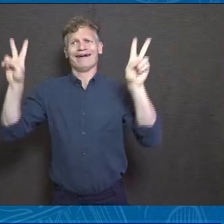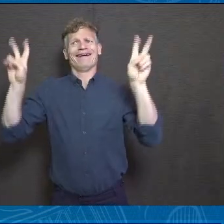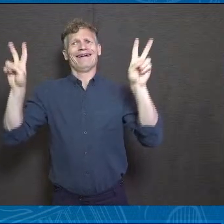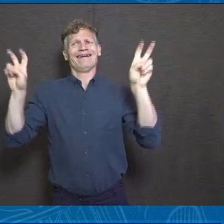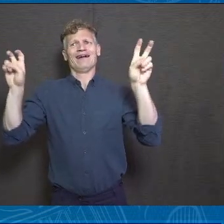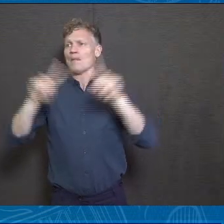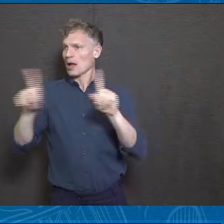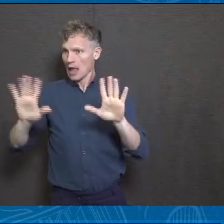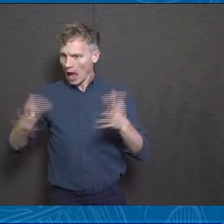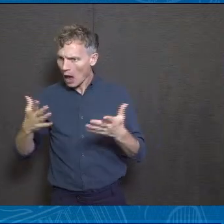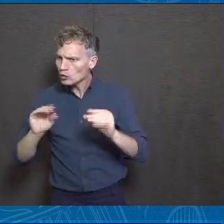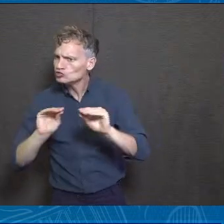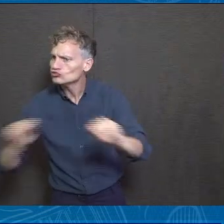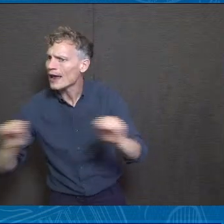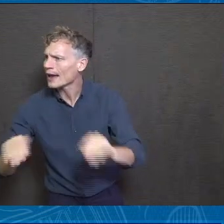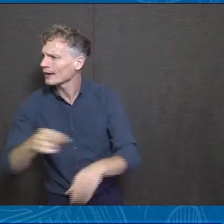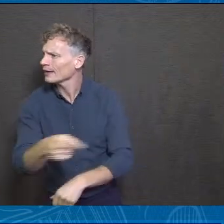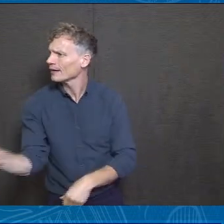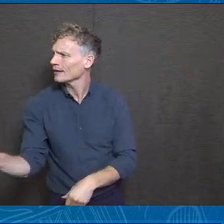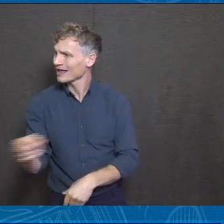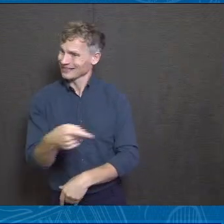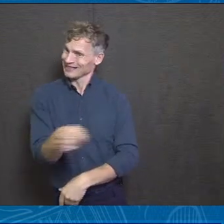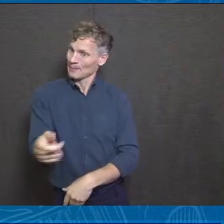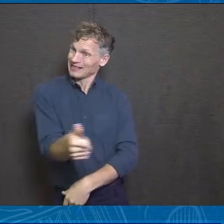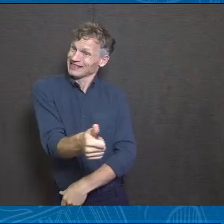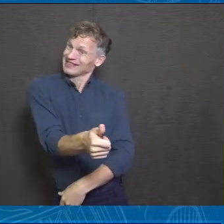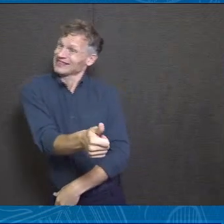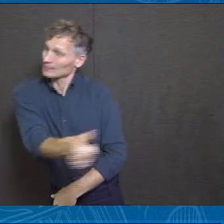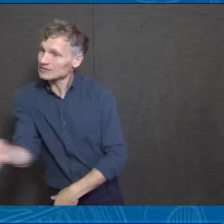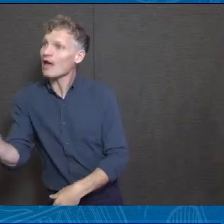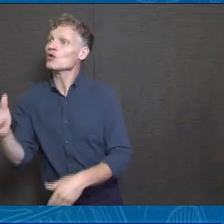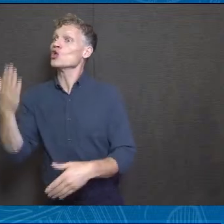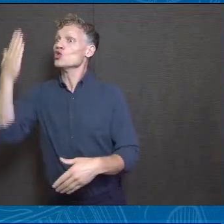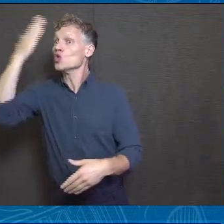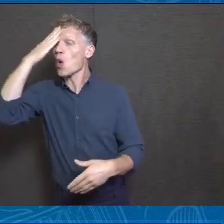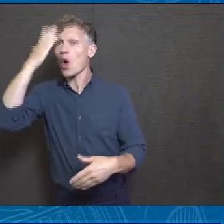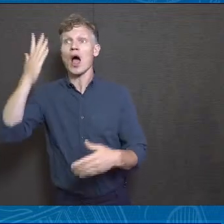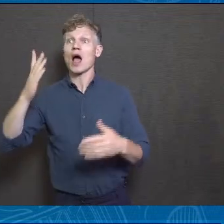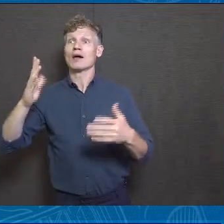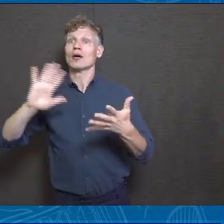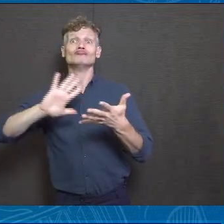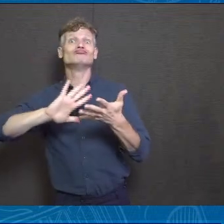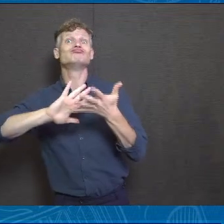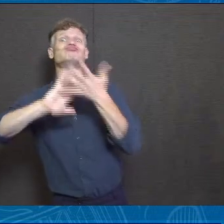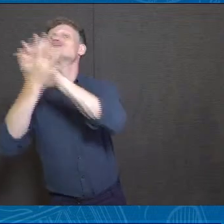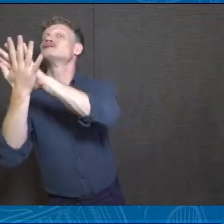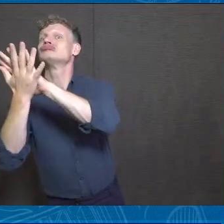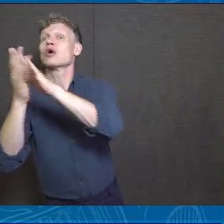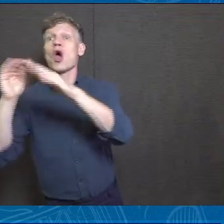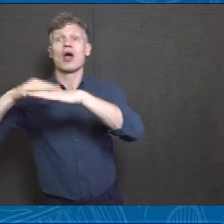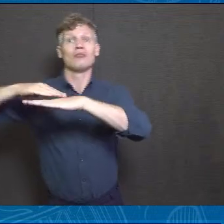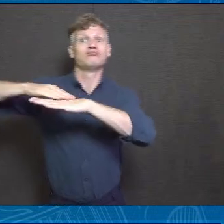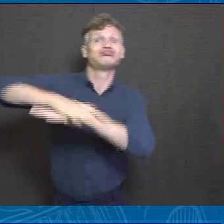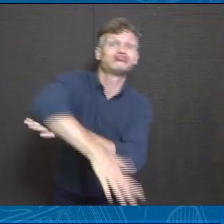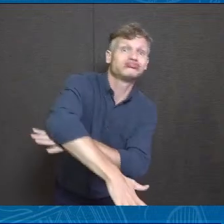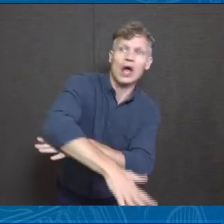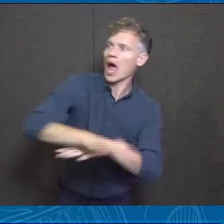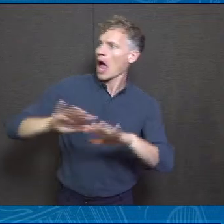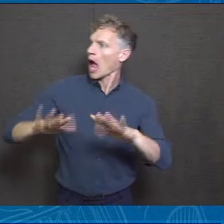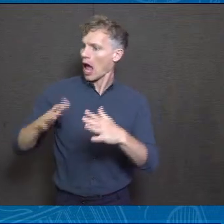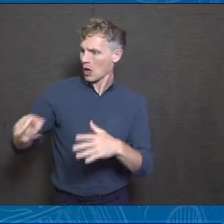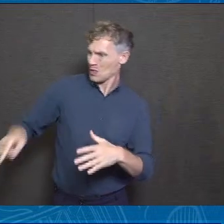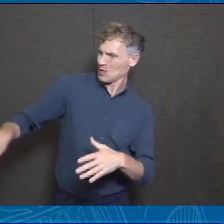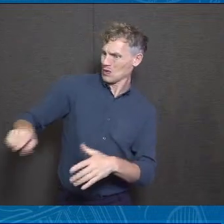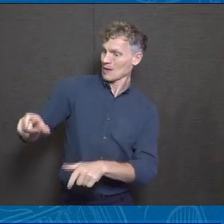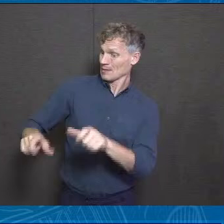people so that they can deal with the people with disability when the real actual extreme events happen. And then when we